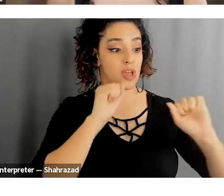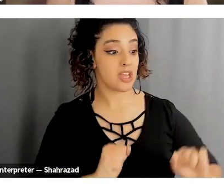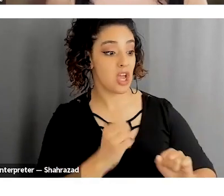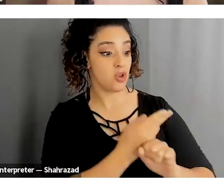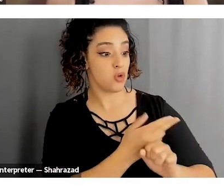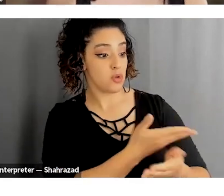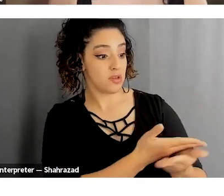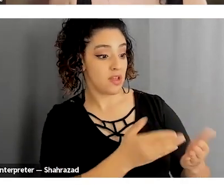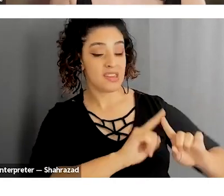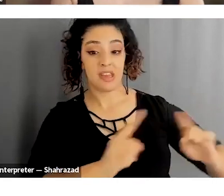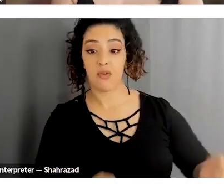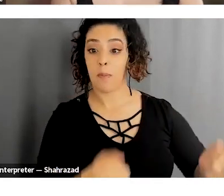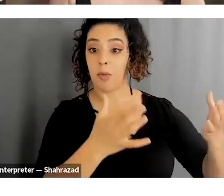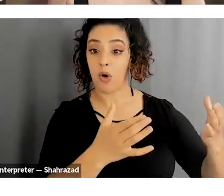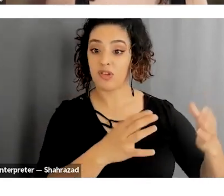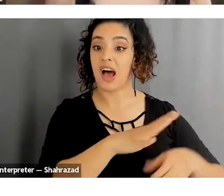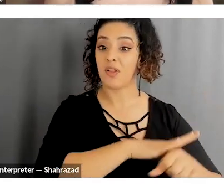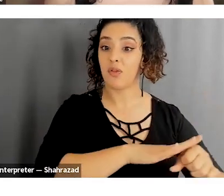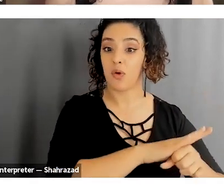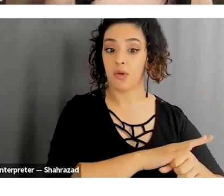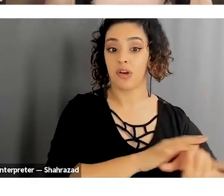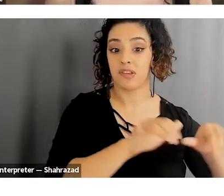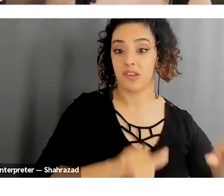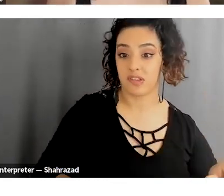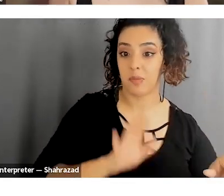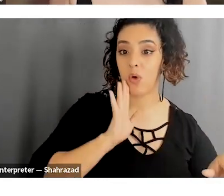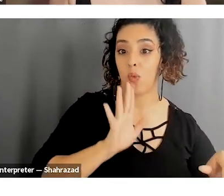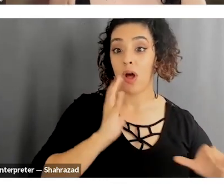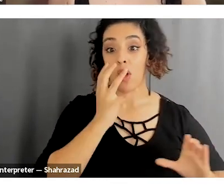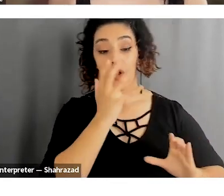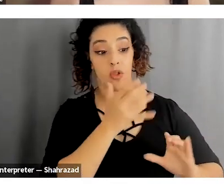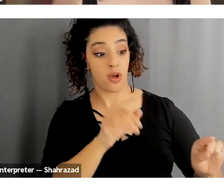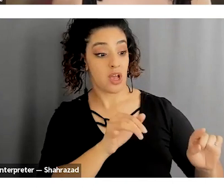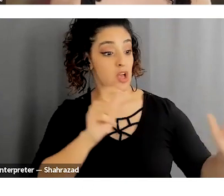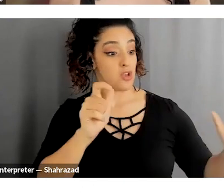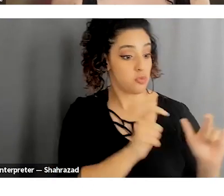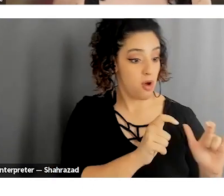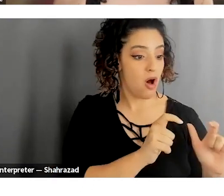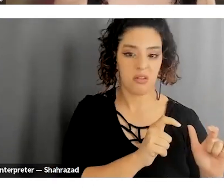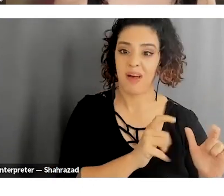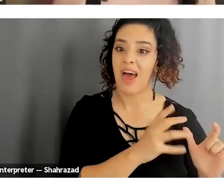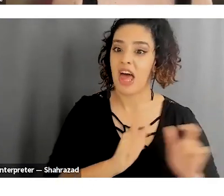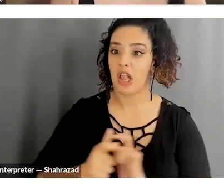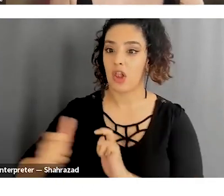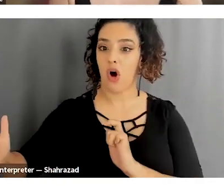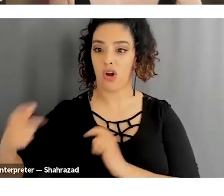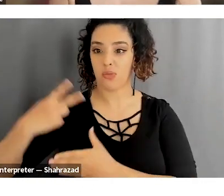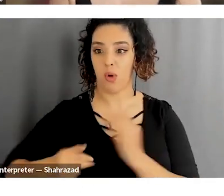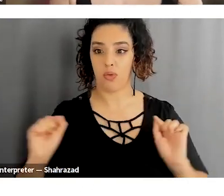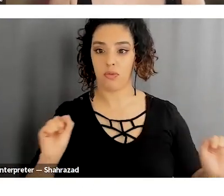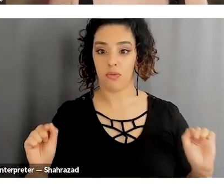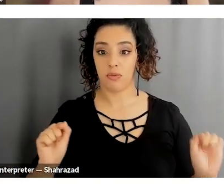multi-local systems, and scaling them, small versus large. And Cara Piazza is one of our fellow researchers at Slow Factory